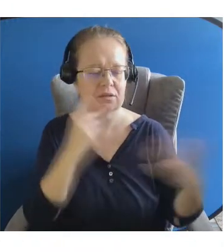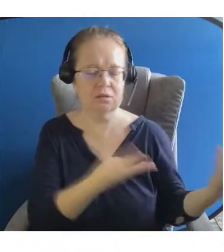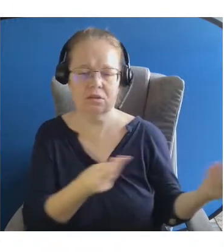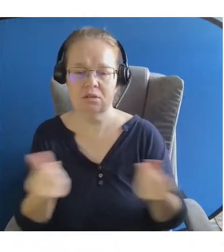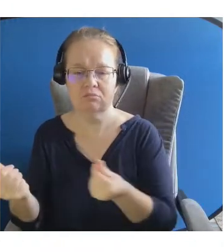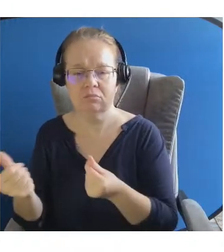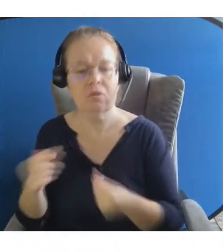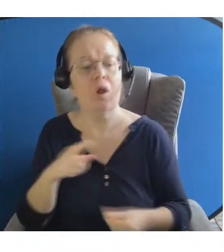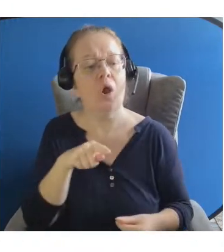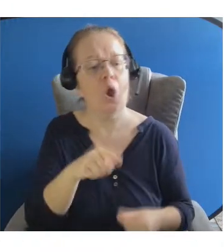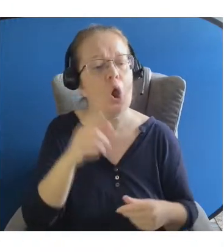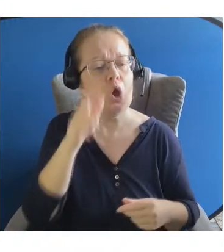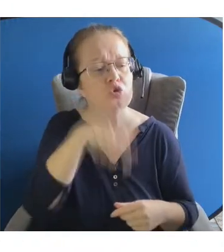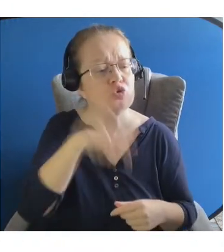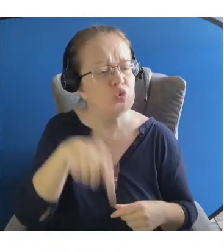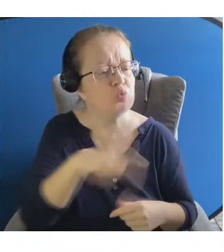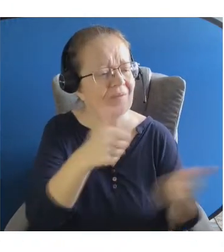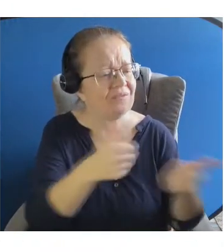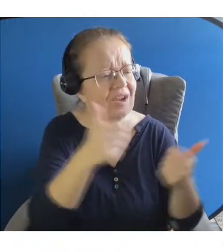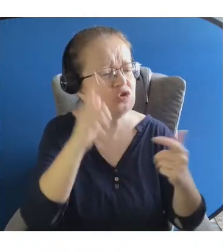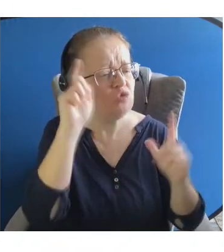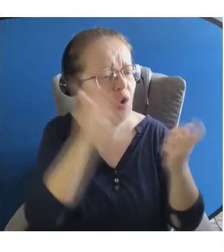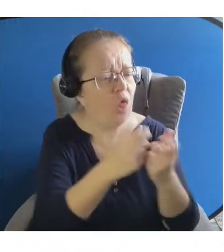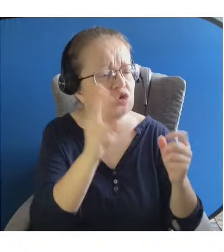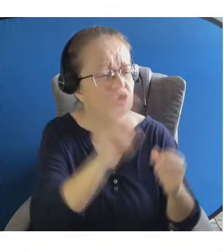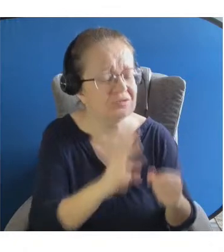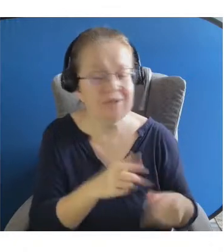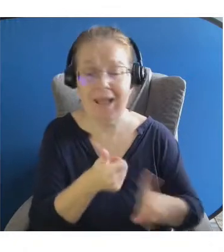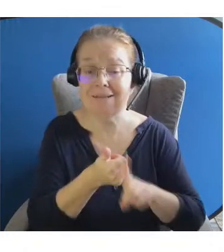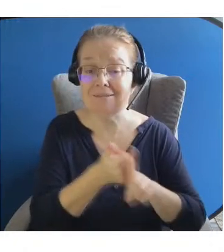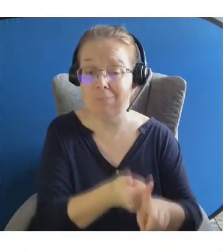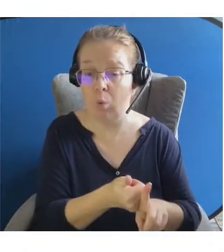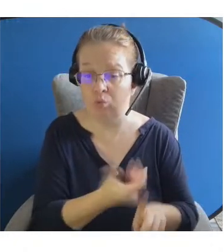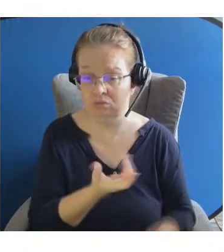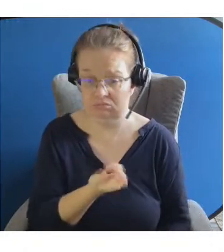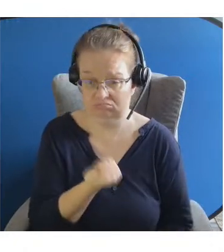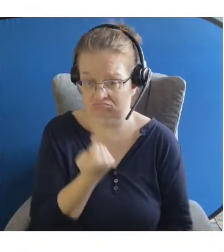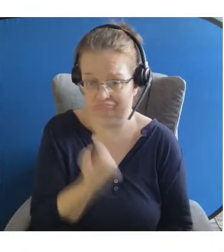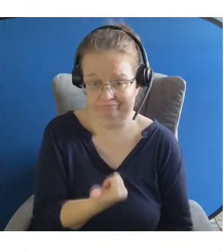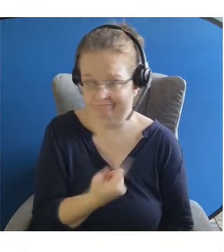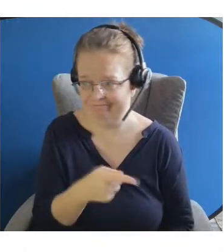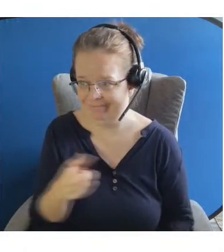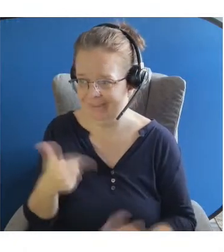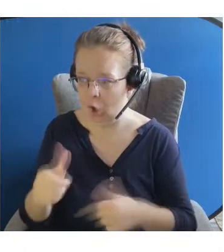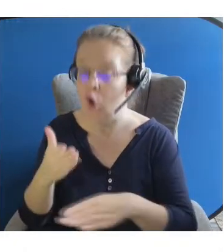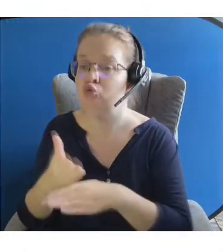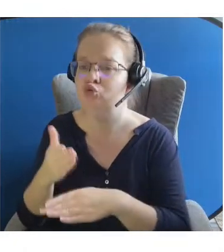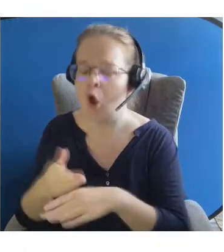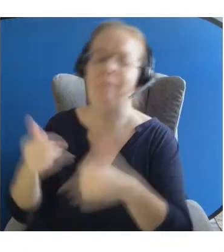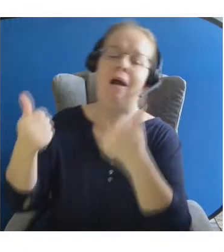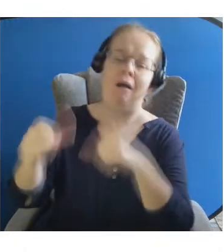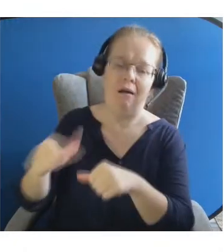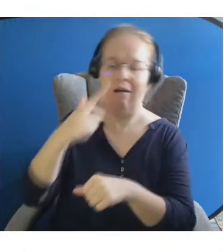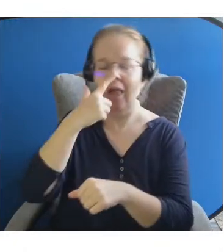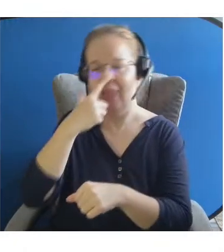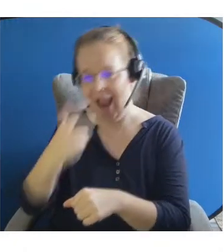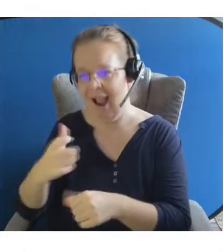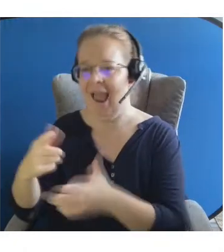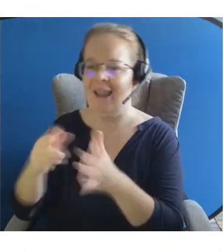finish at university or college, there is little support until you get a job, at which point you can apply for access to